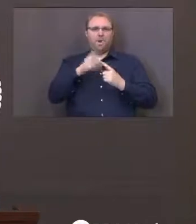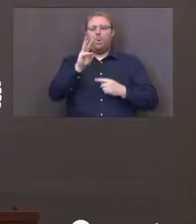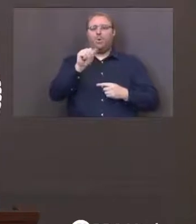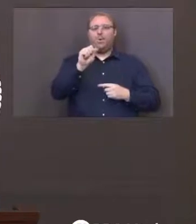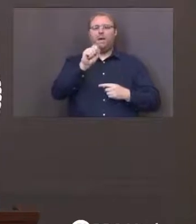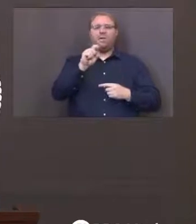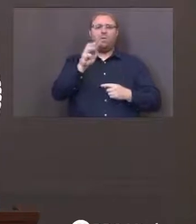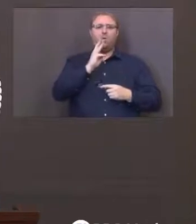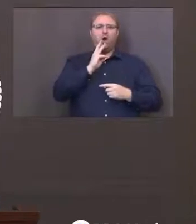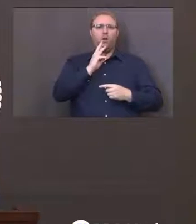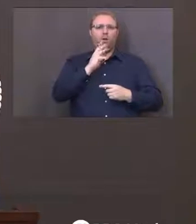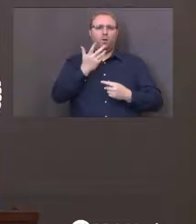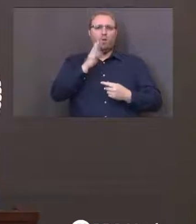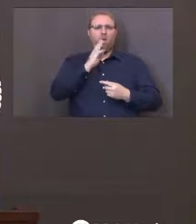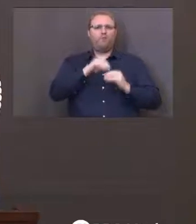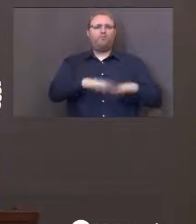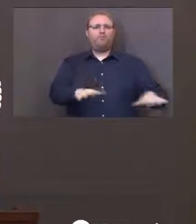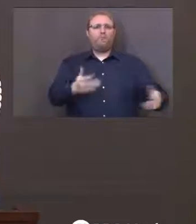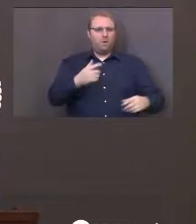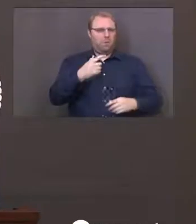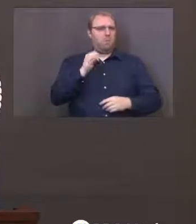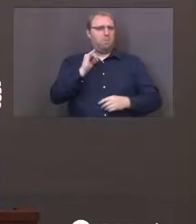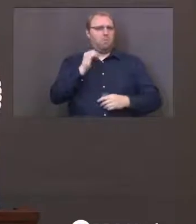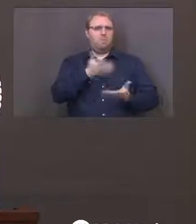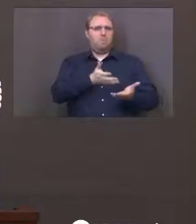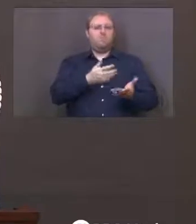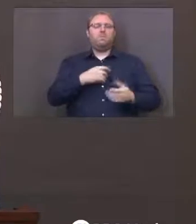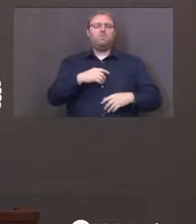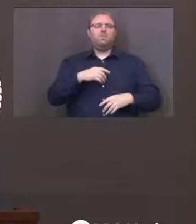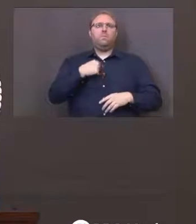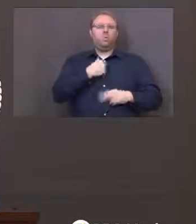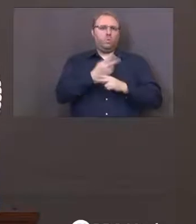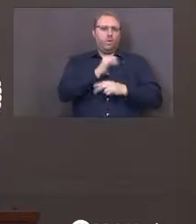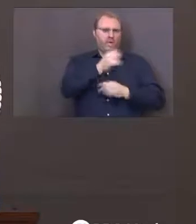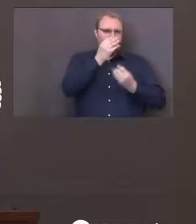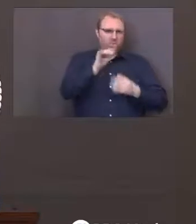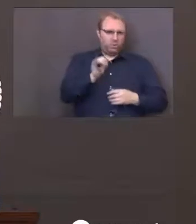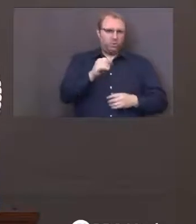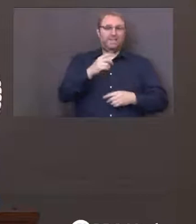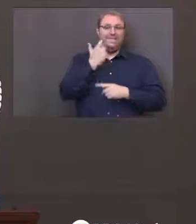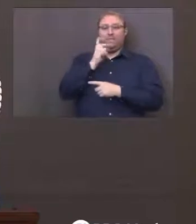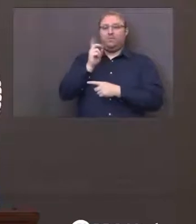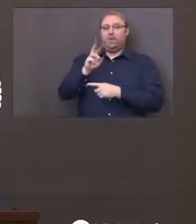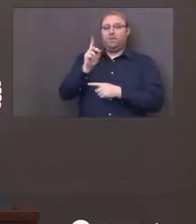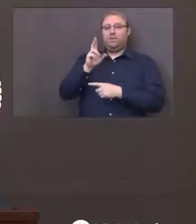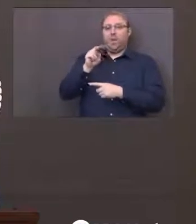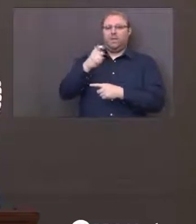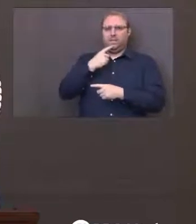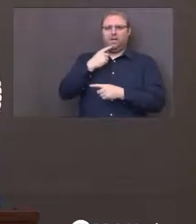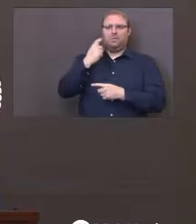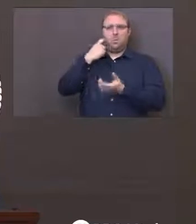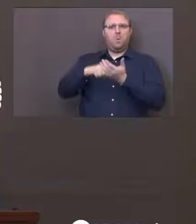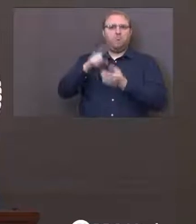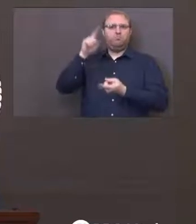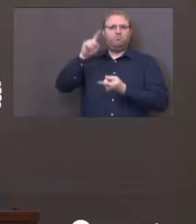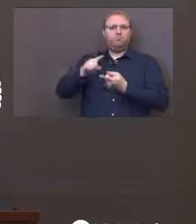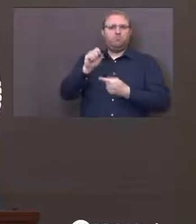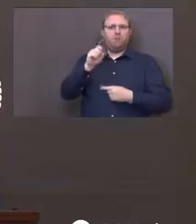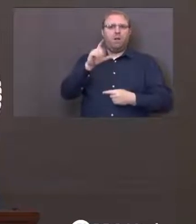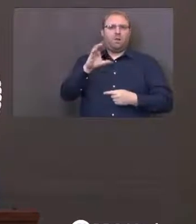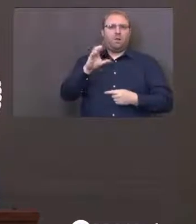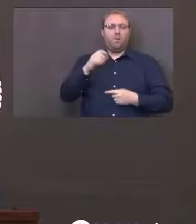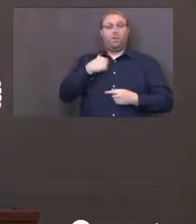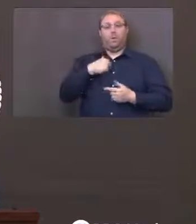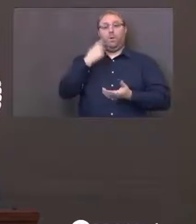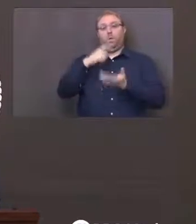I'll mention on the other side of that, Dr. Dunn said, something positive, that there was a decrease in Salt Lake. What we are seeing